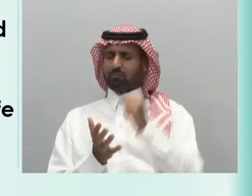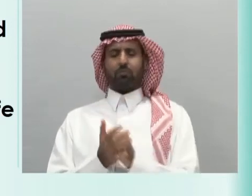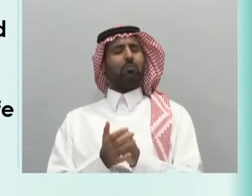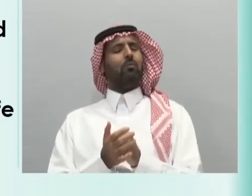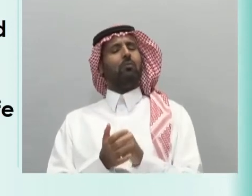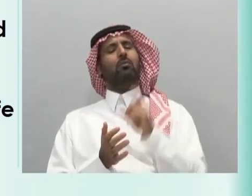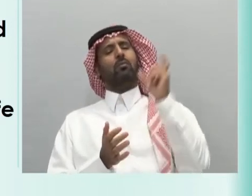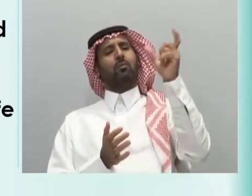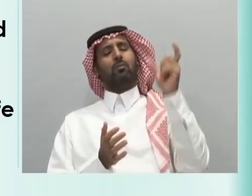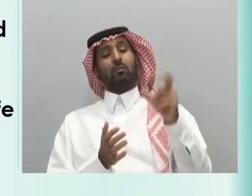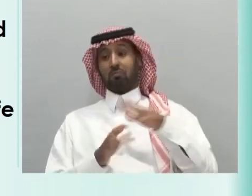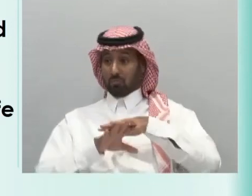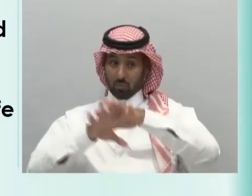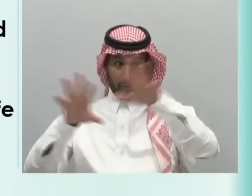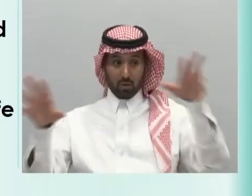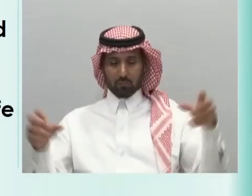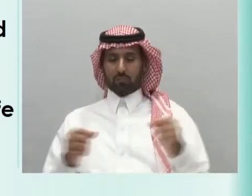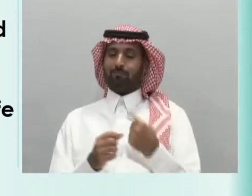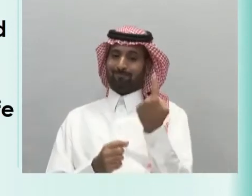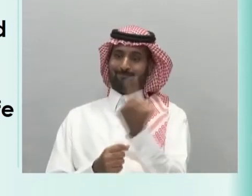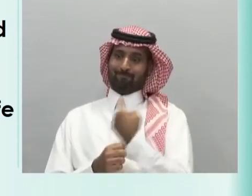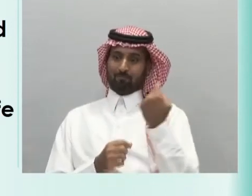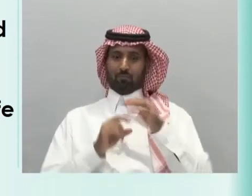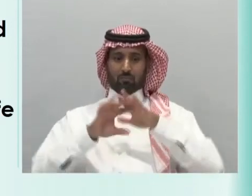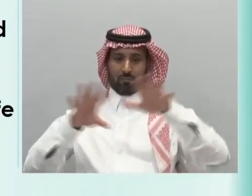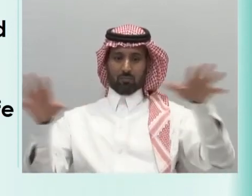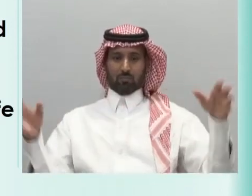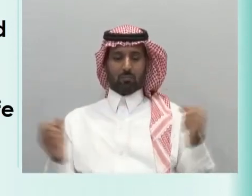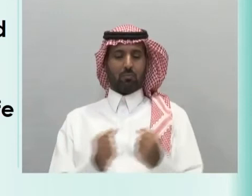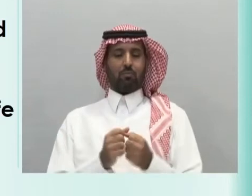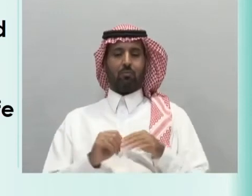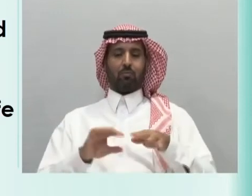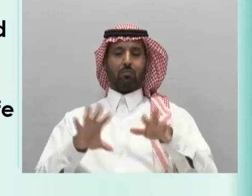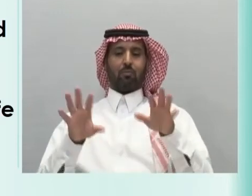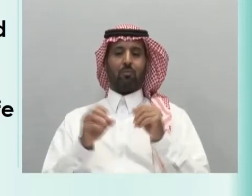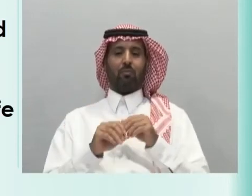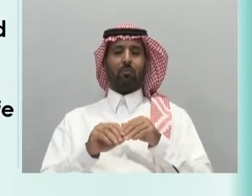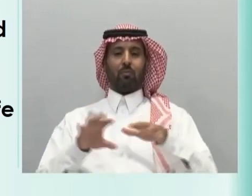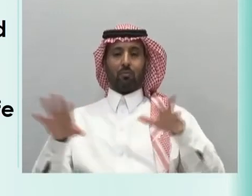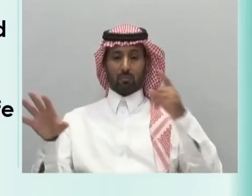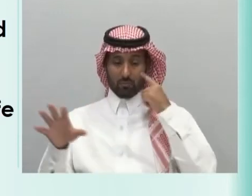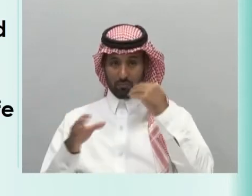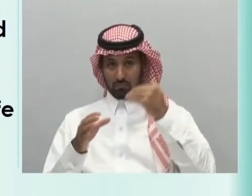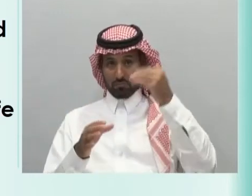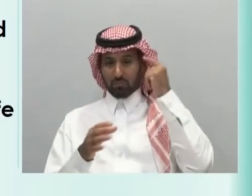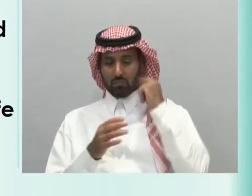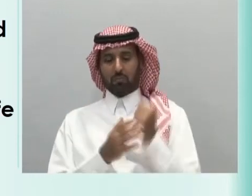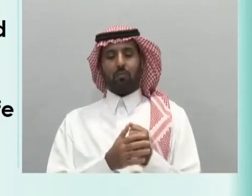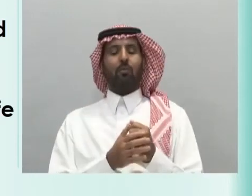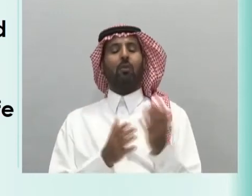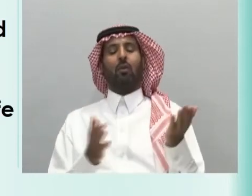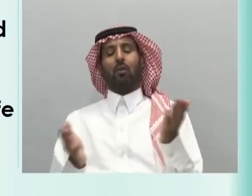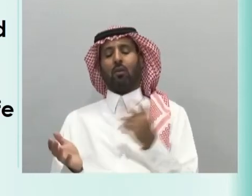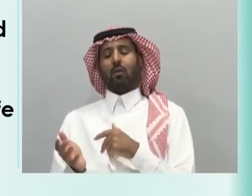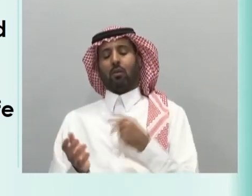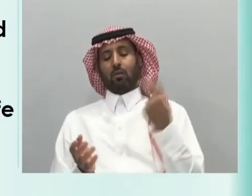is widespread. So widespread is an adjective which describes development. Next, lately I